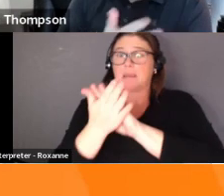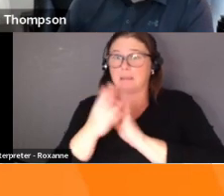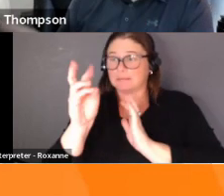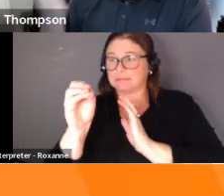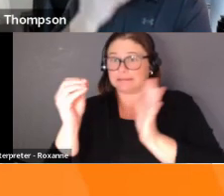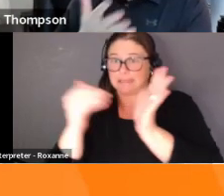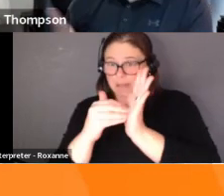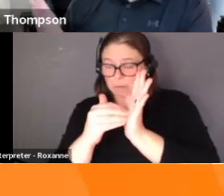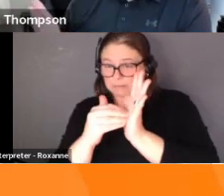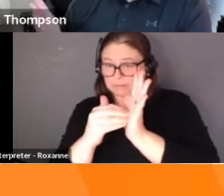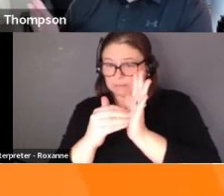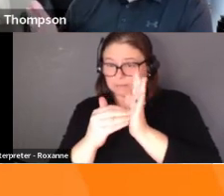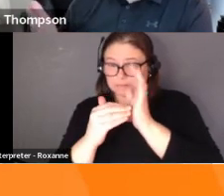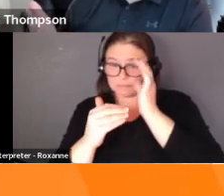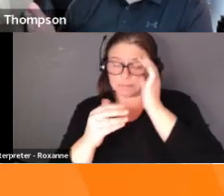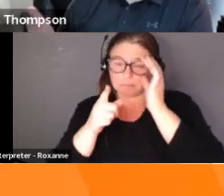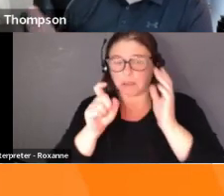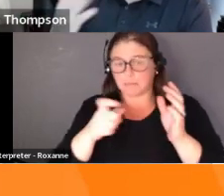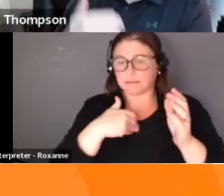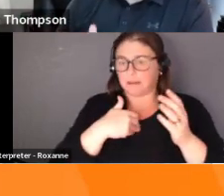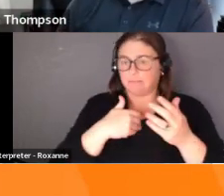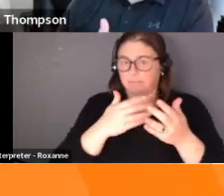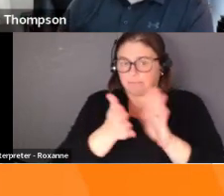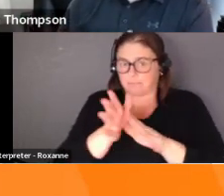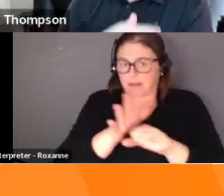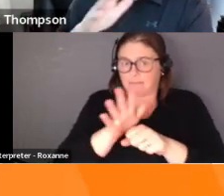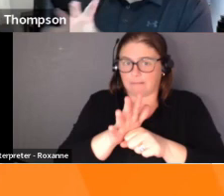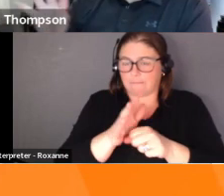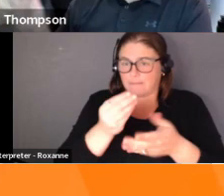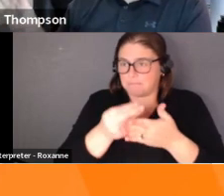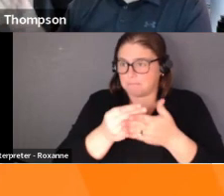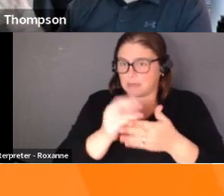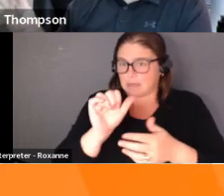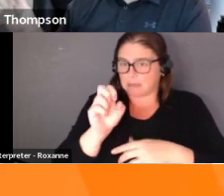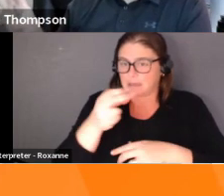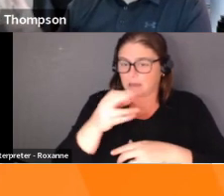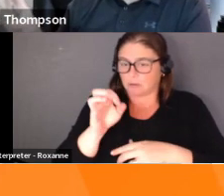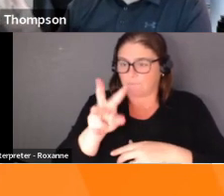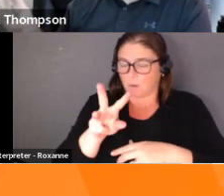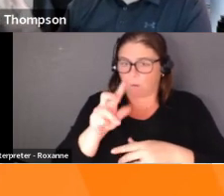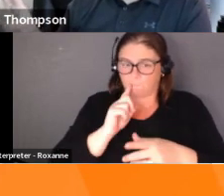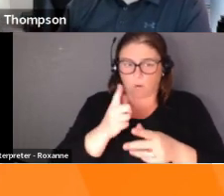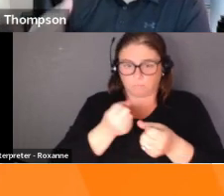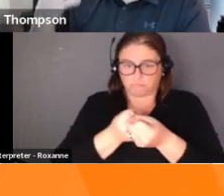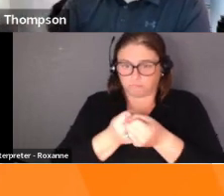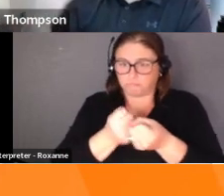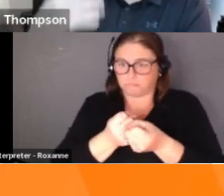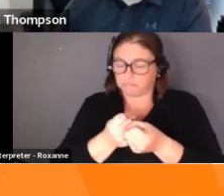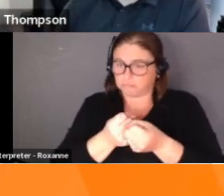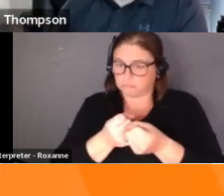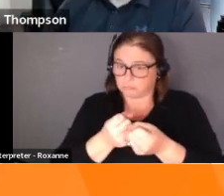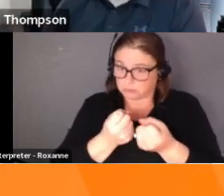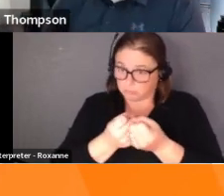it's still the cash flow required to make that happen is an important part of your overall launch strategy. Okay, especially